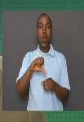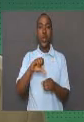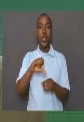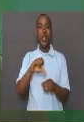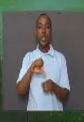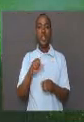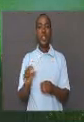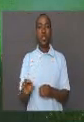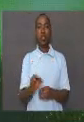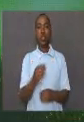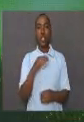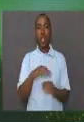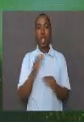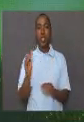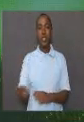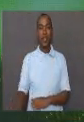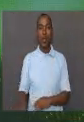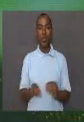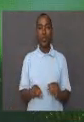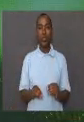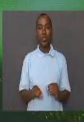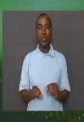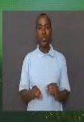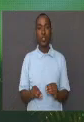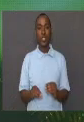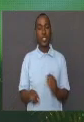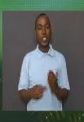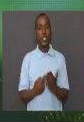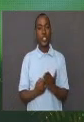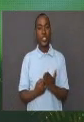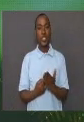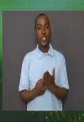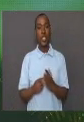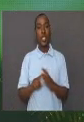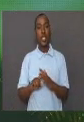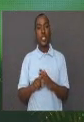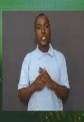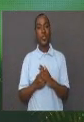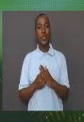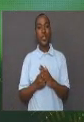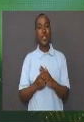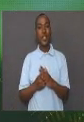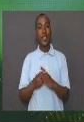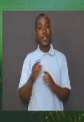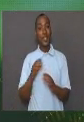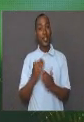beverages. Students, let us start the lesson with an activity.